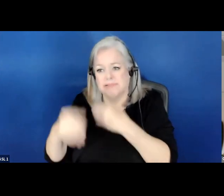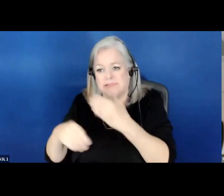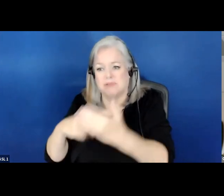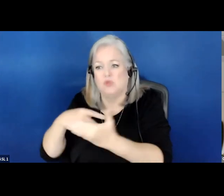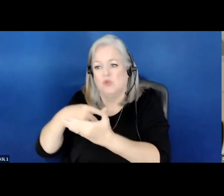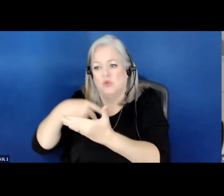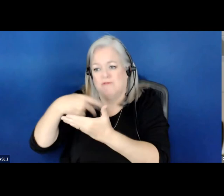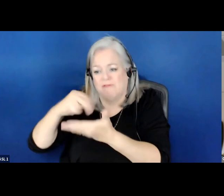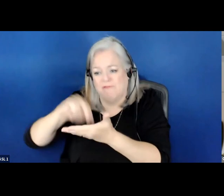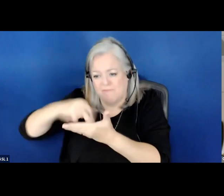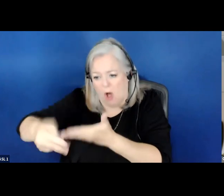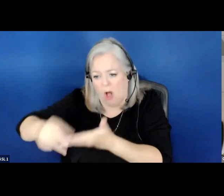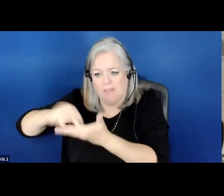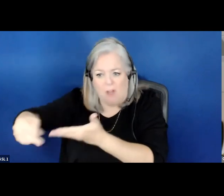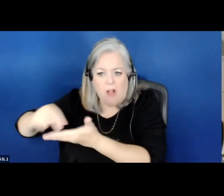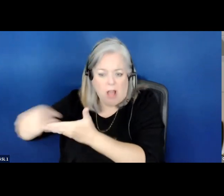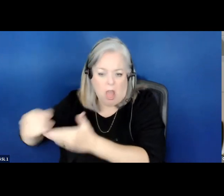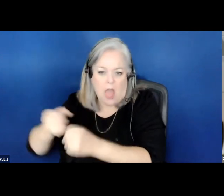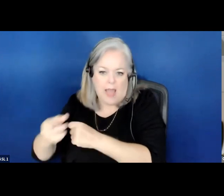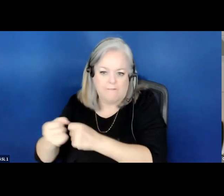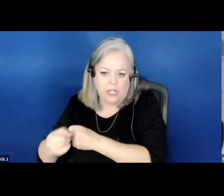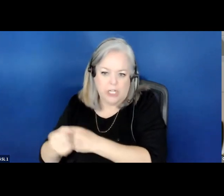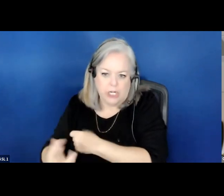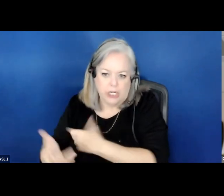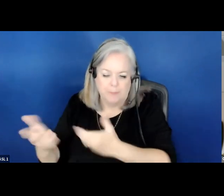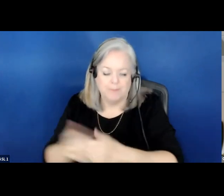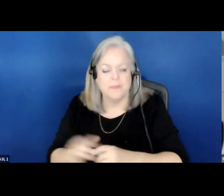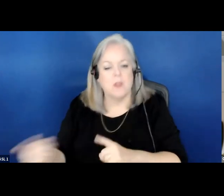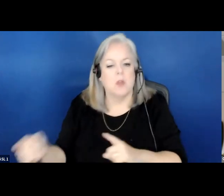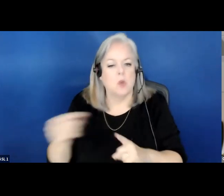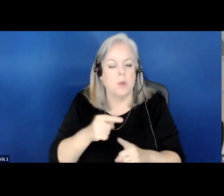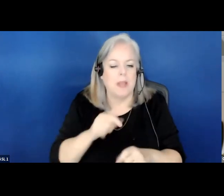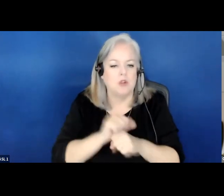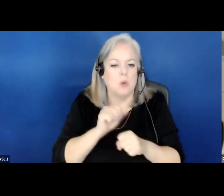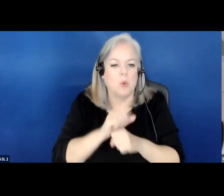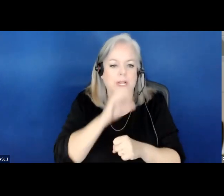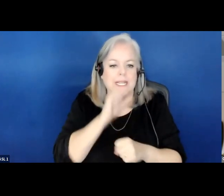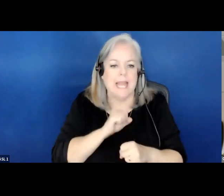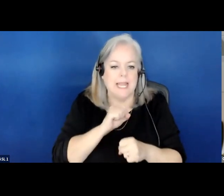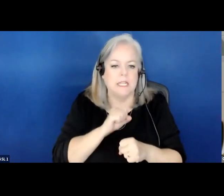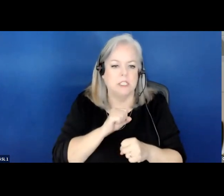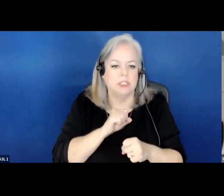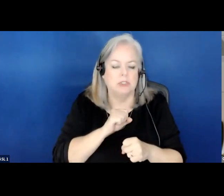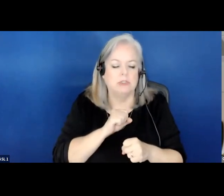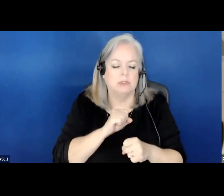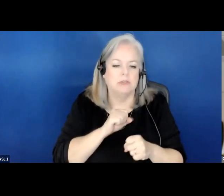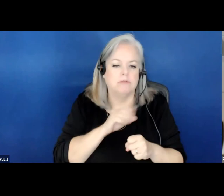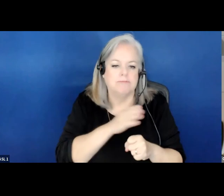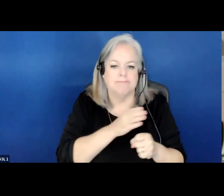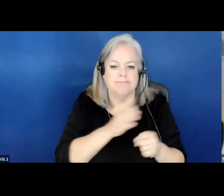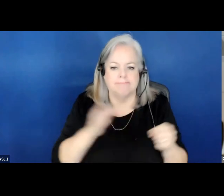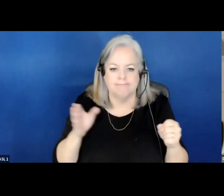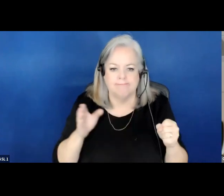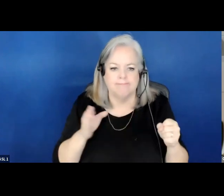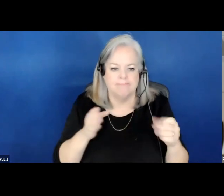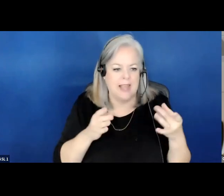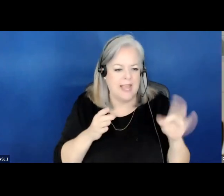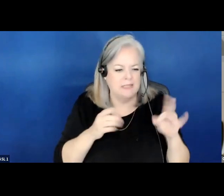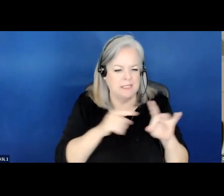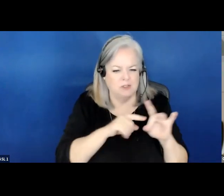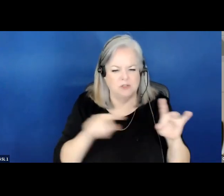Going back to our working age population who is experiencing